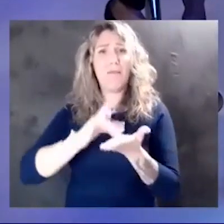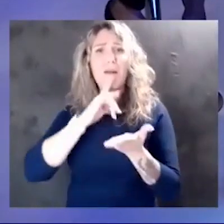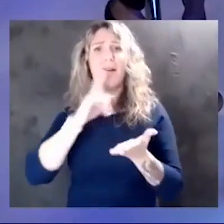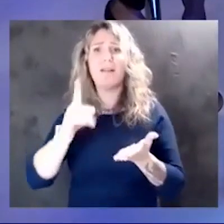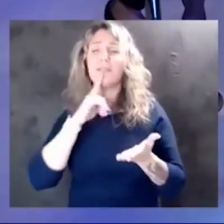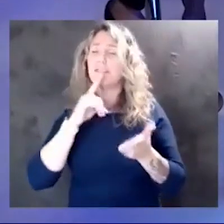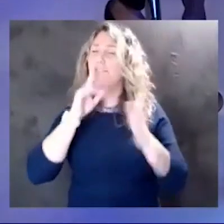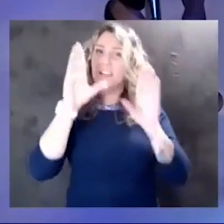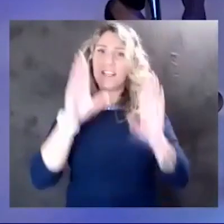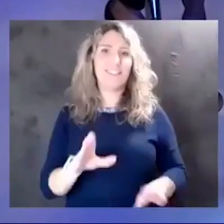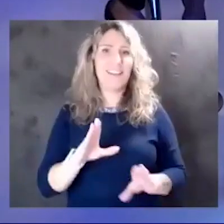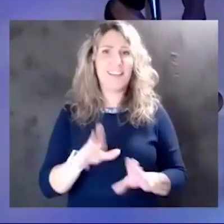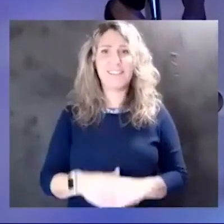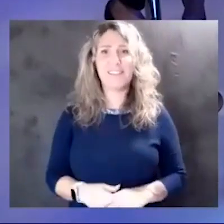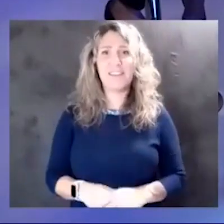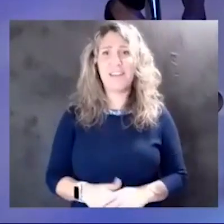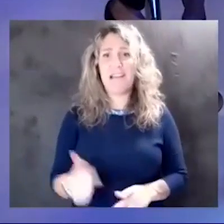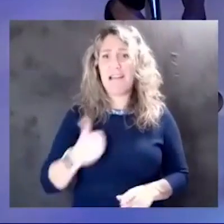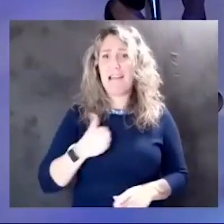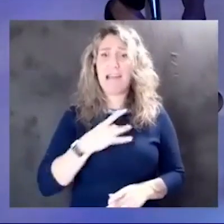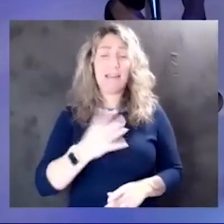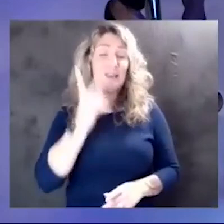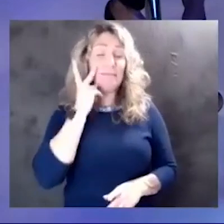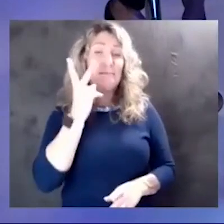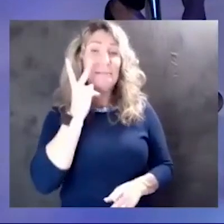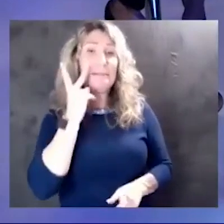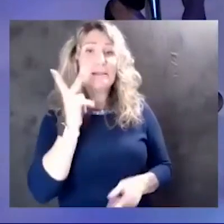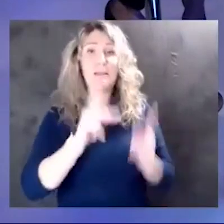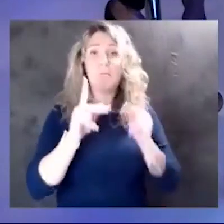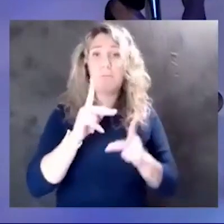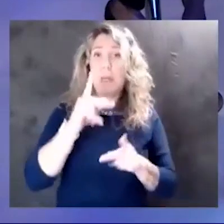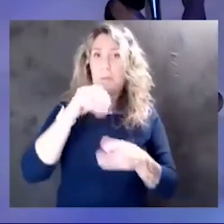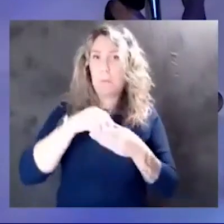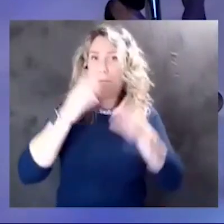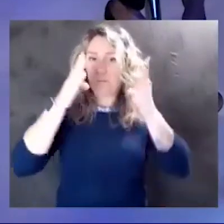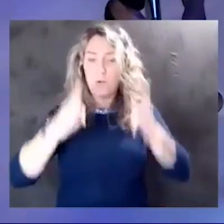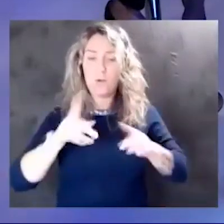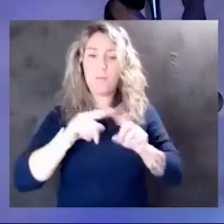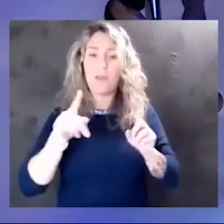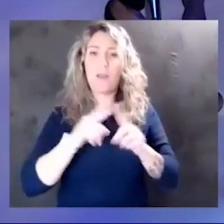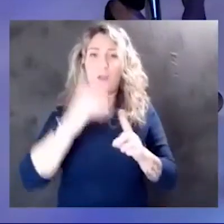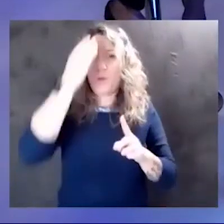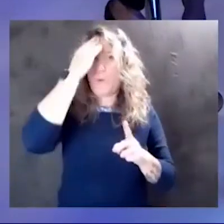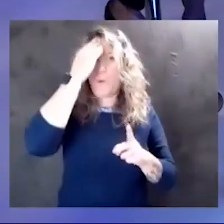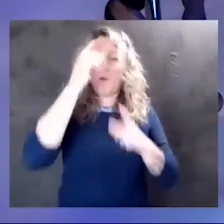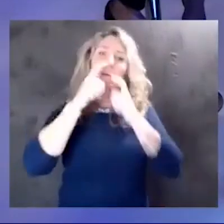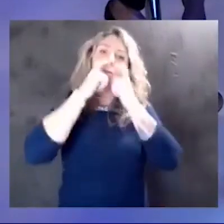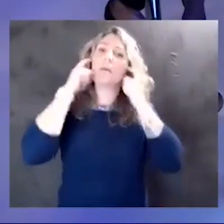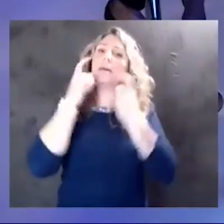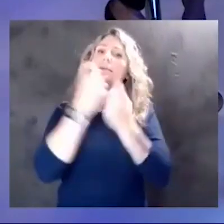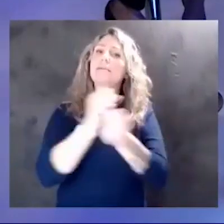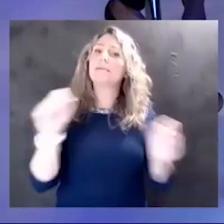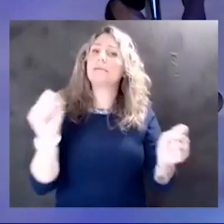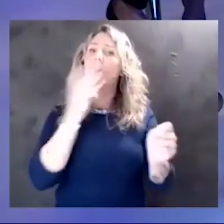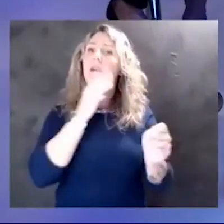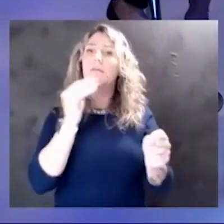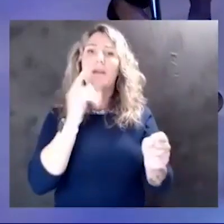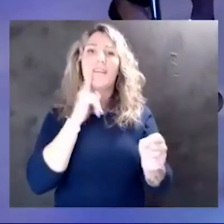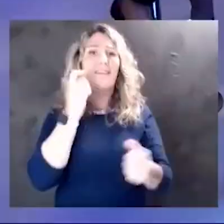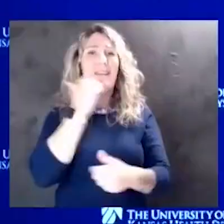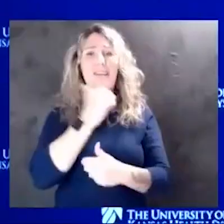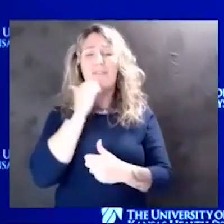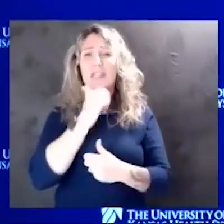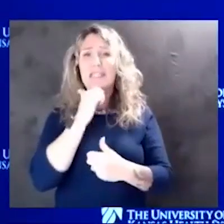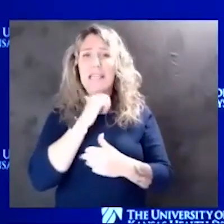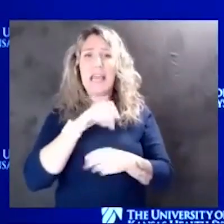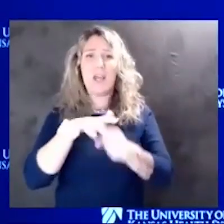stuff. And I mean, I like seeing people in person, but I mean, if we can't, but we know that masking keeps us safe because we keep our staff safe every day up on the COVID floors. Yeah, and we